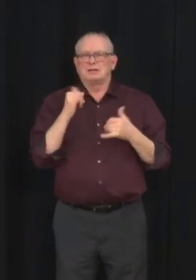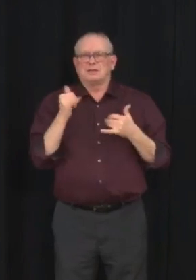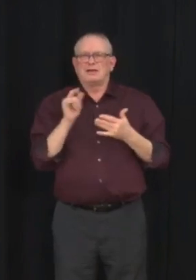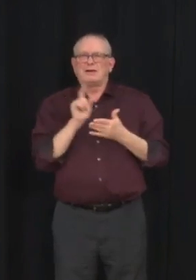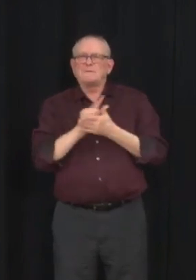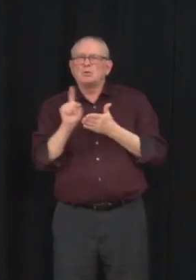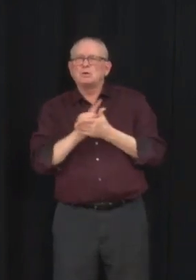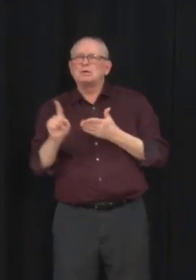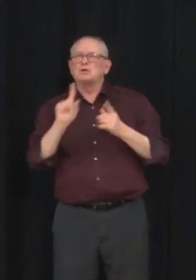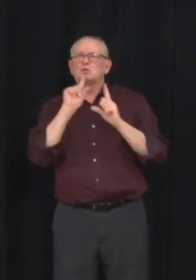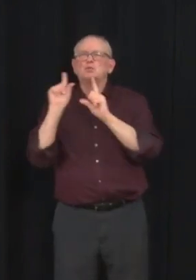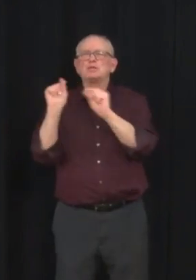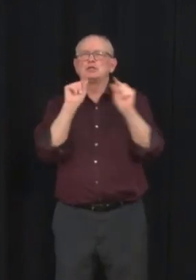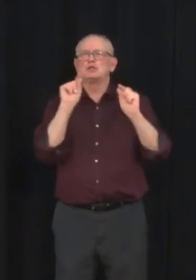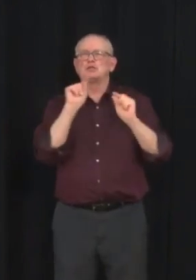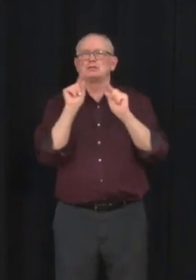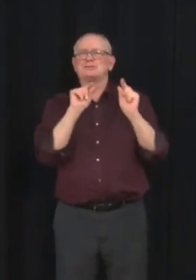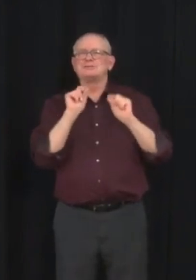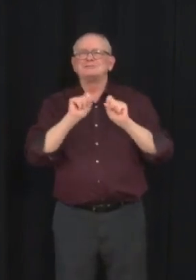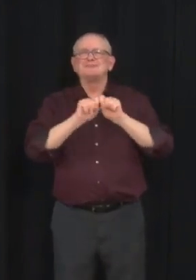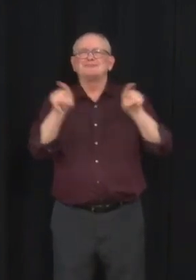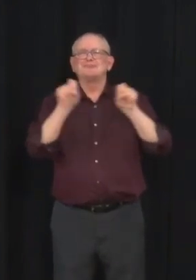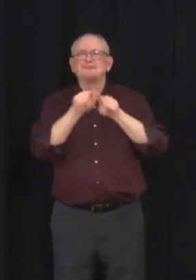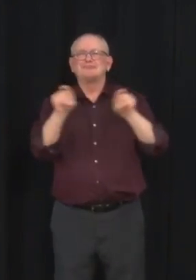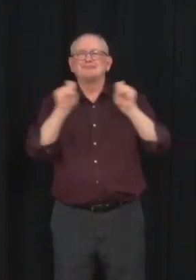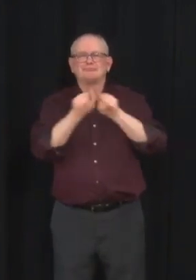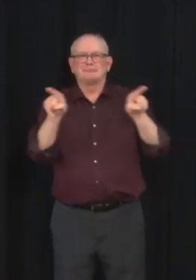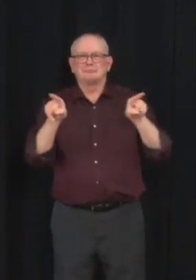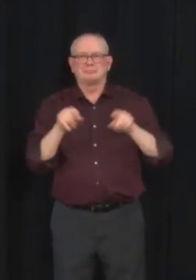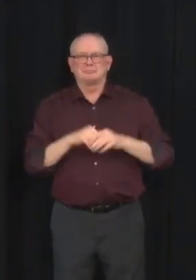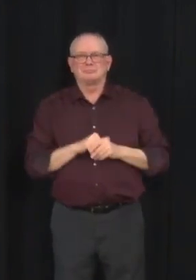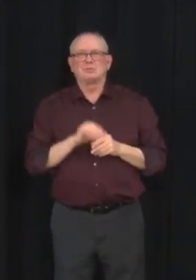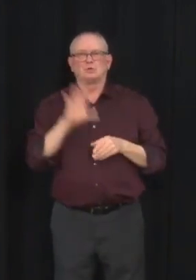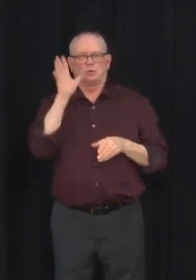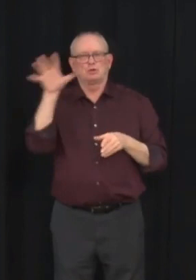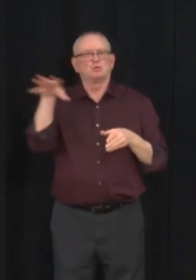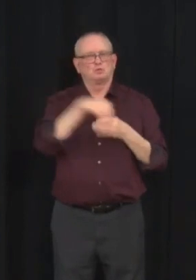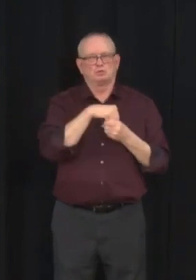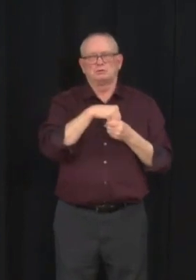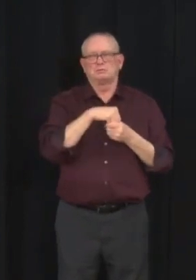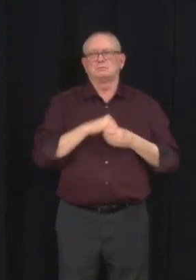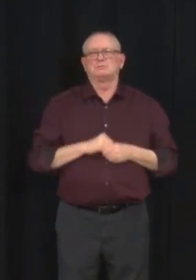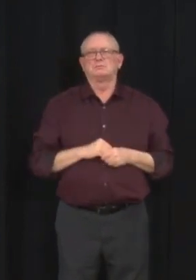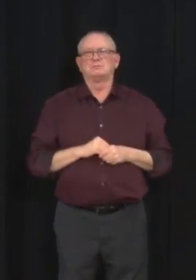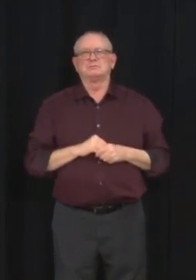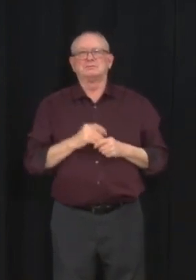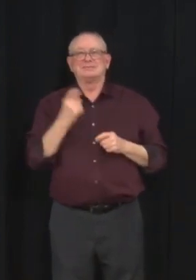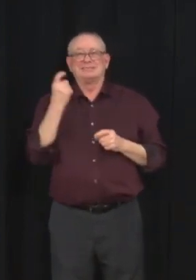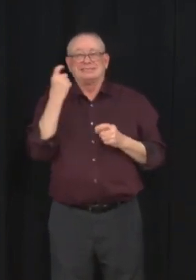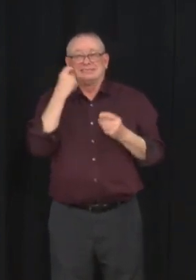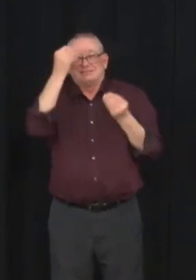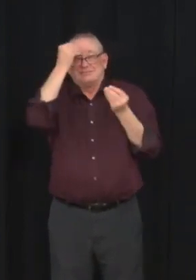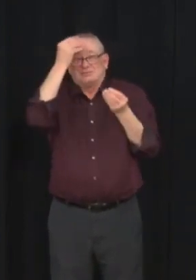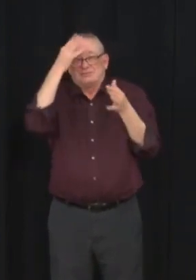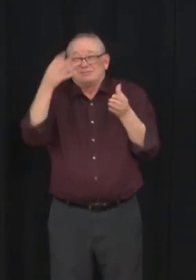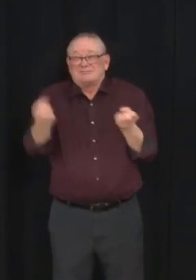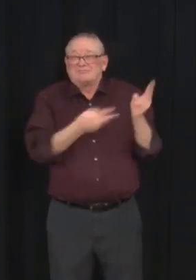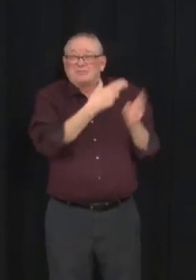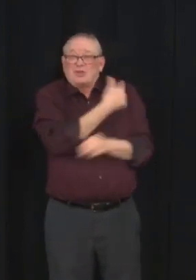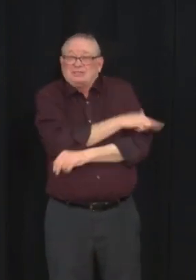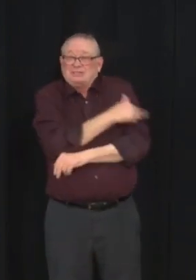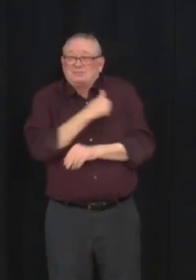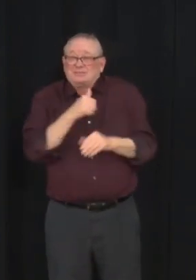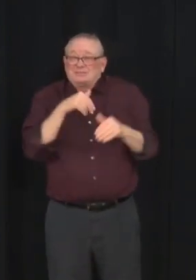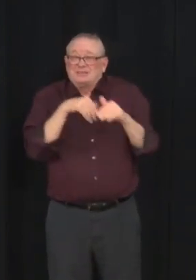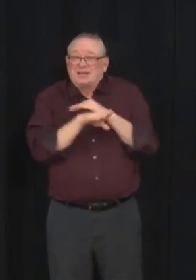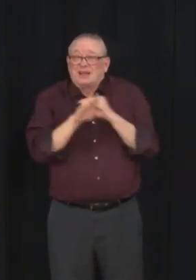account updates. Our most recent data from new admissions since late last week indicates that 51% of